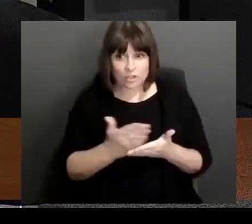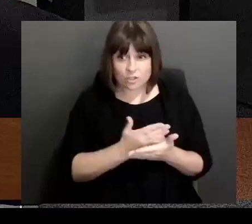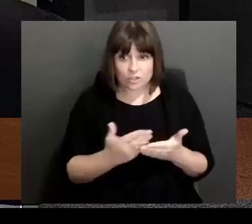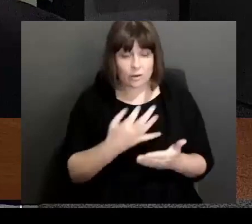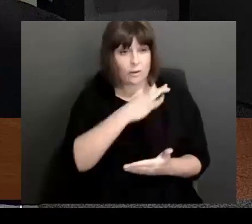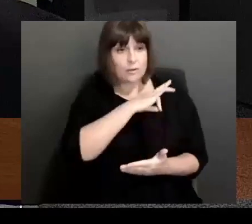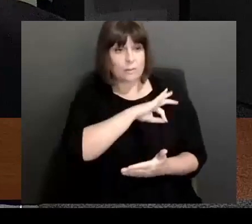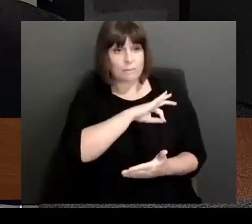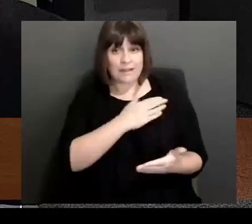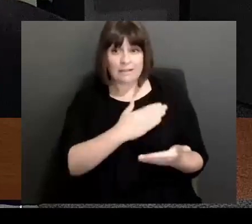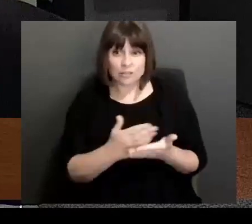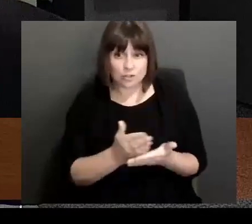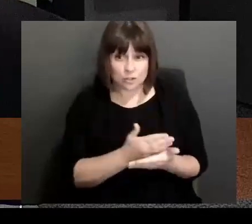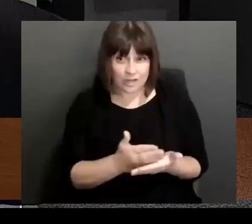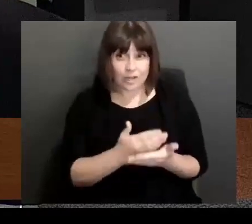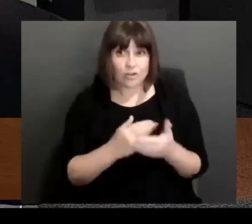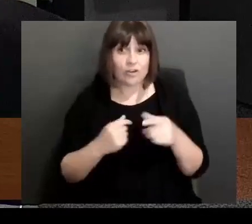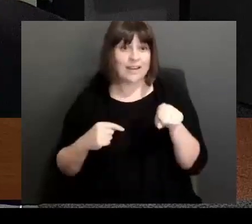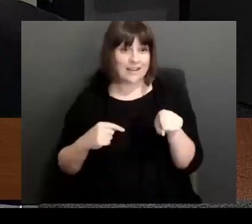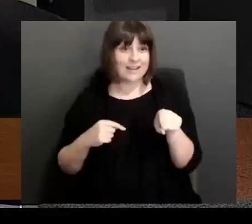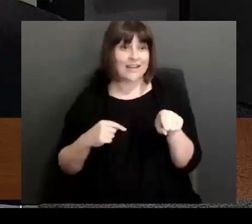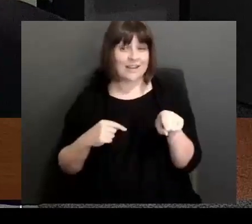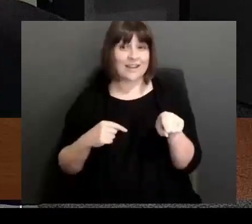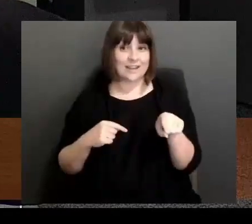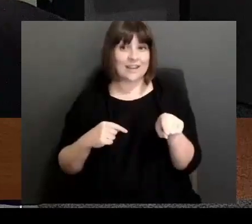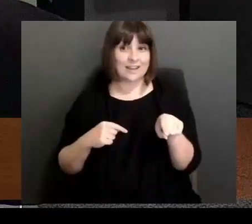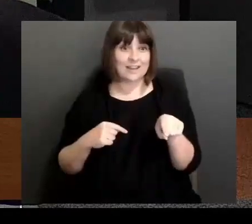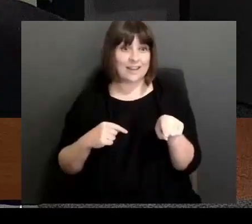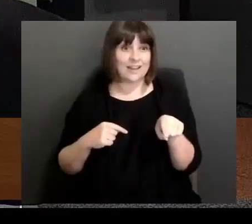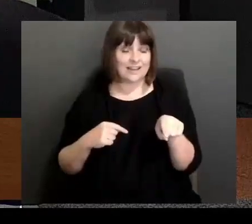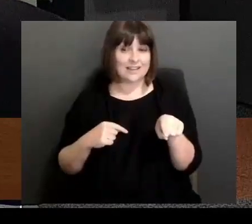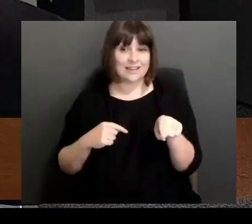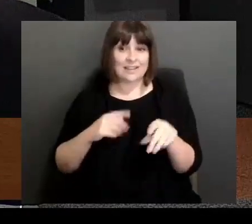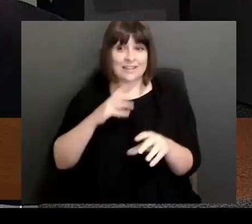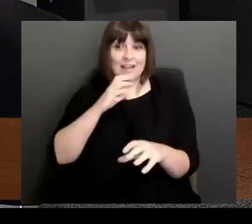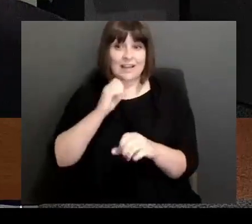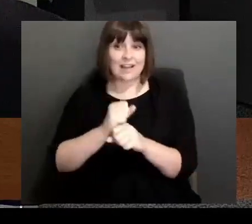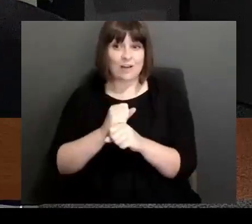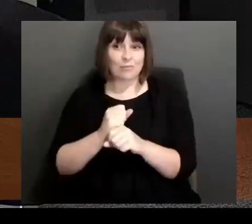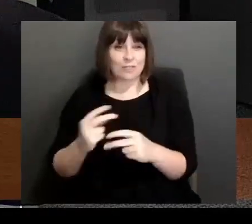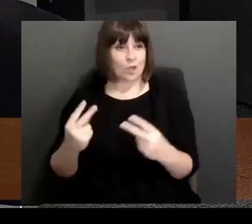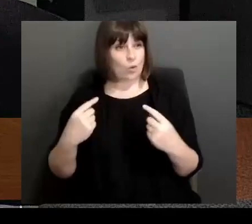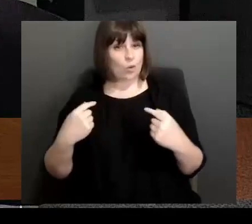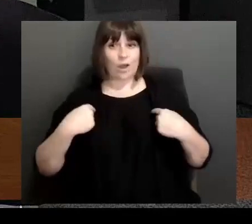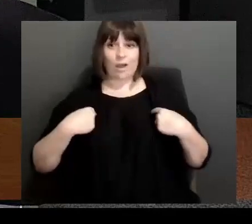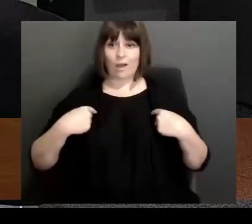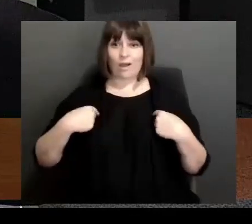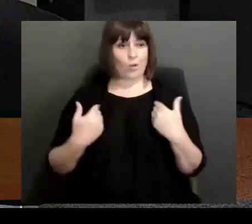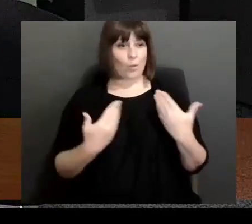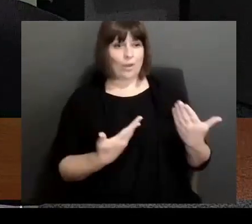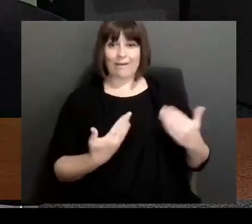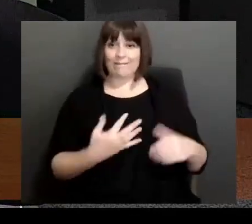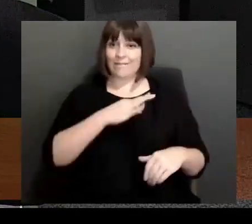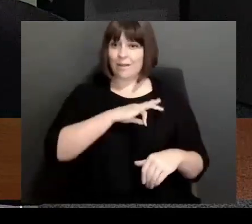ground, again, is shifted away from First Peoples to the state.